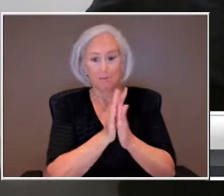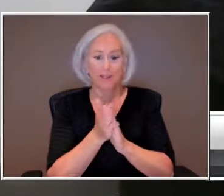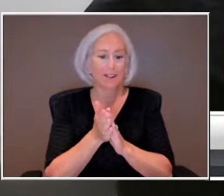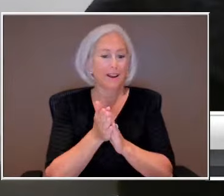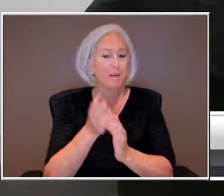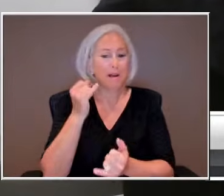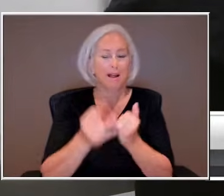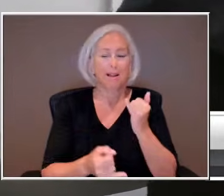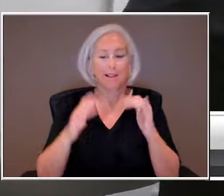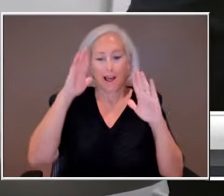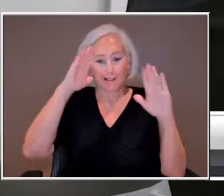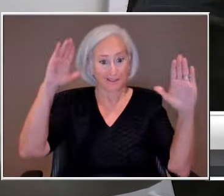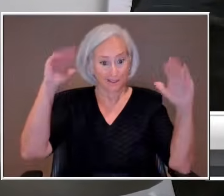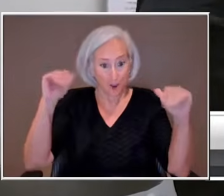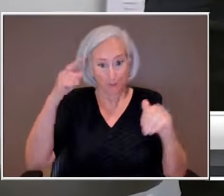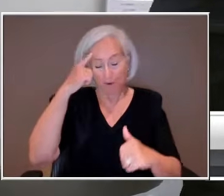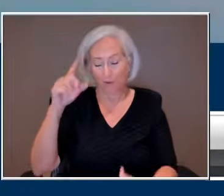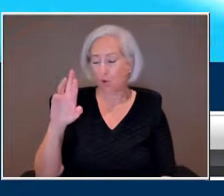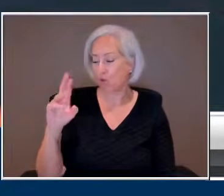after his cancer kept coming back.